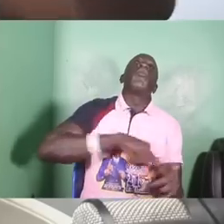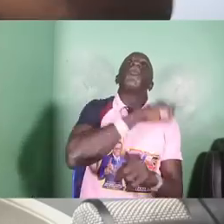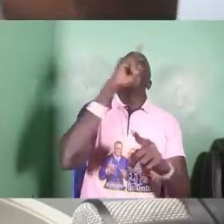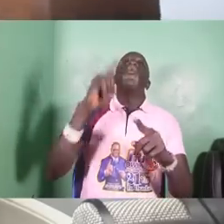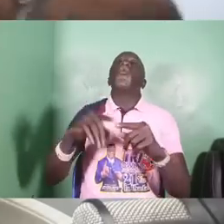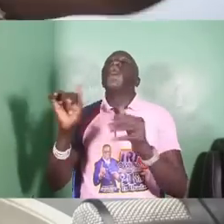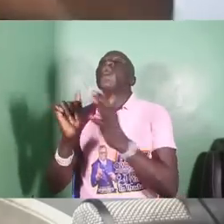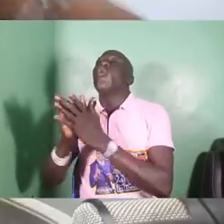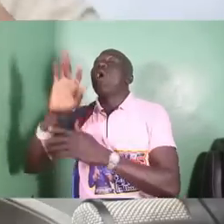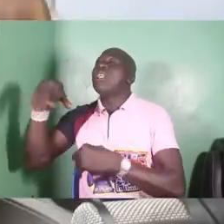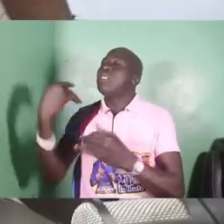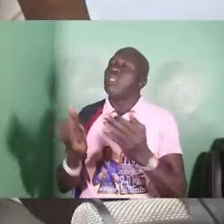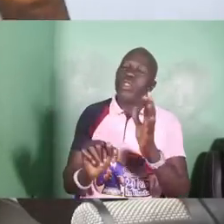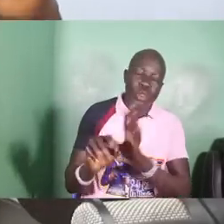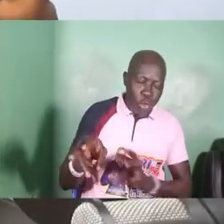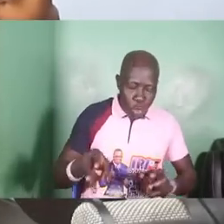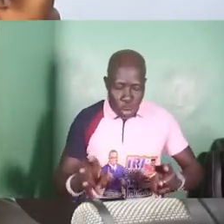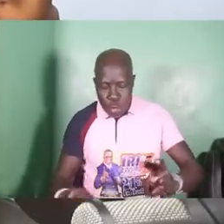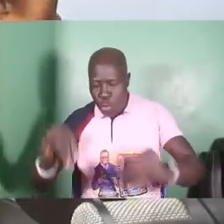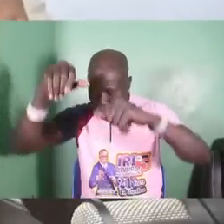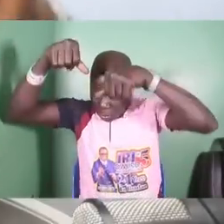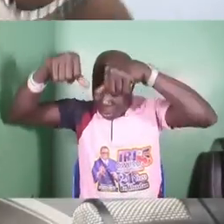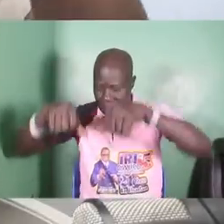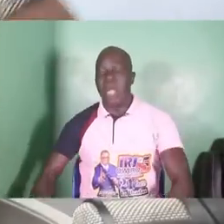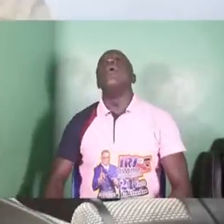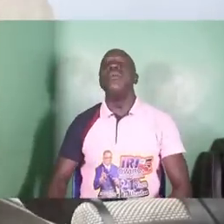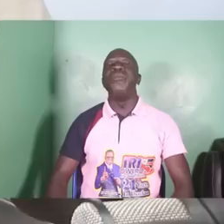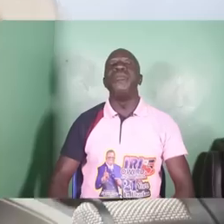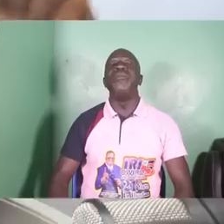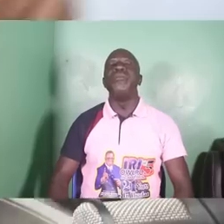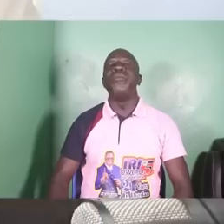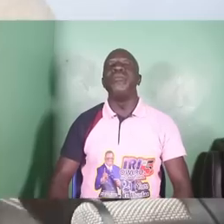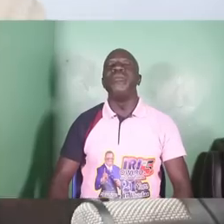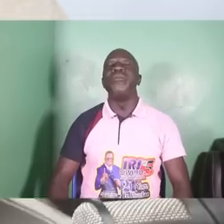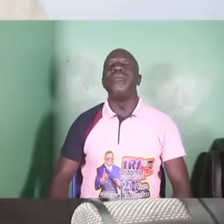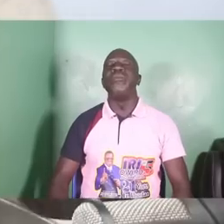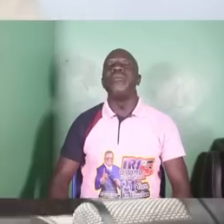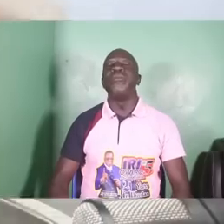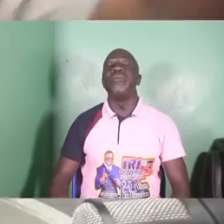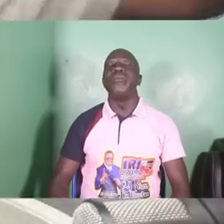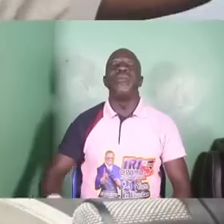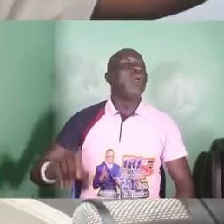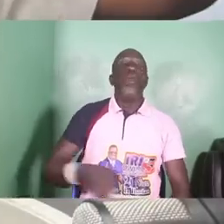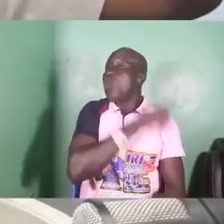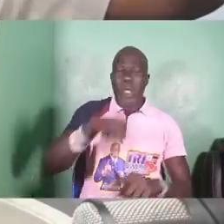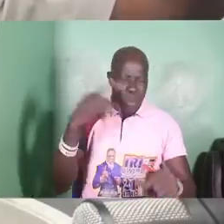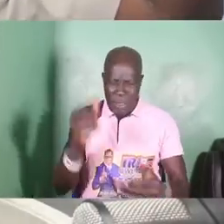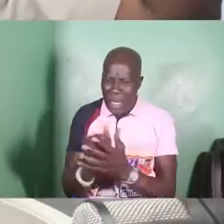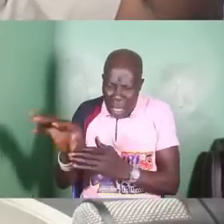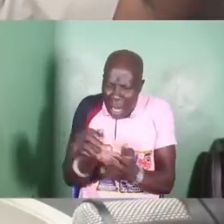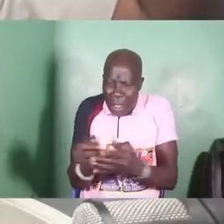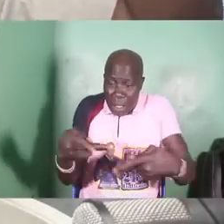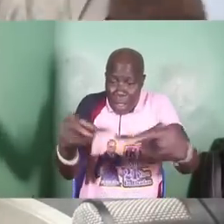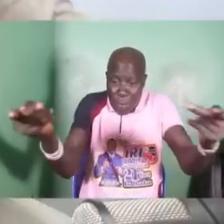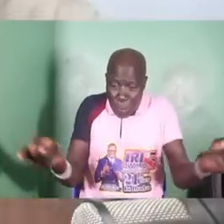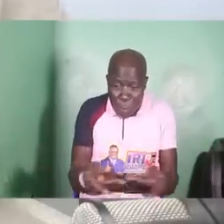sale tawo eyan ni ko saye loke. When man say that casting down. Nigba ti ori pe o ti wa ni petele ti o si ran lowo mo. When you see that you are in pain,